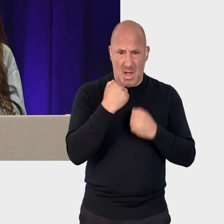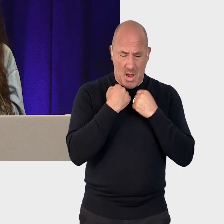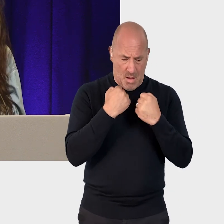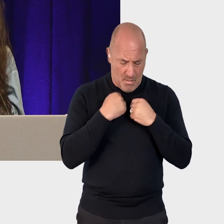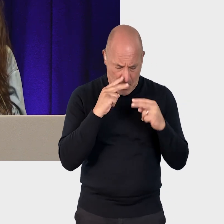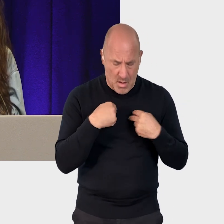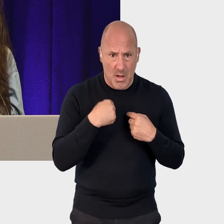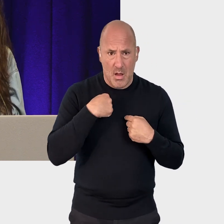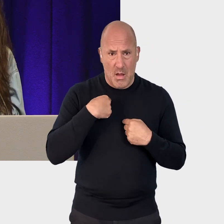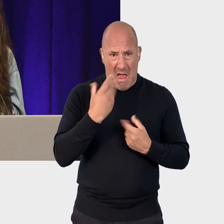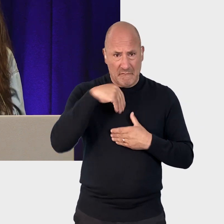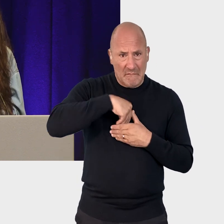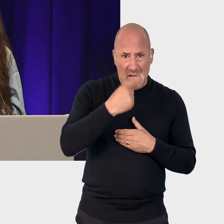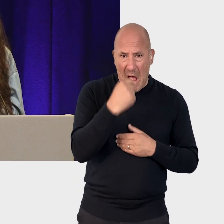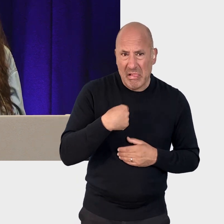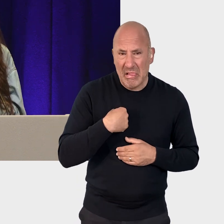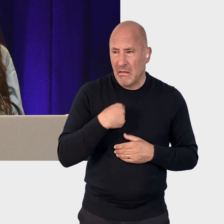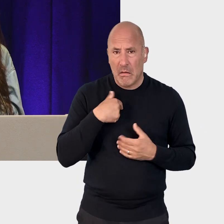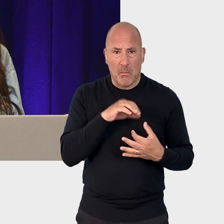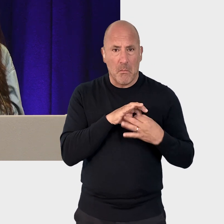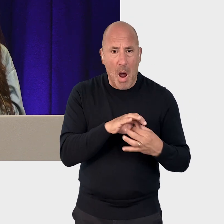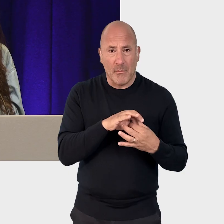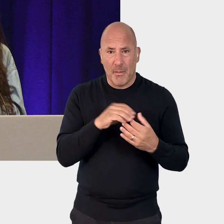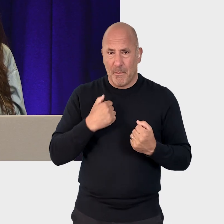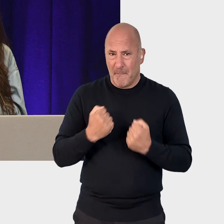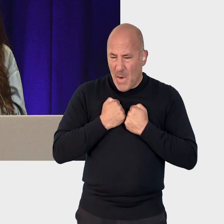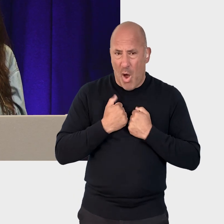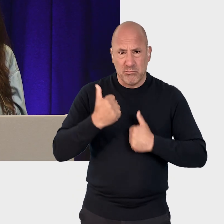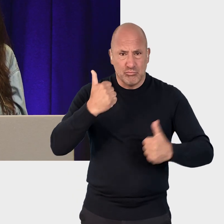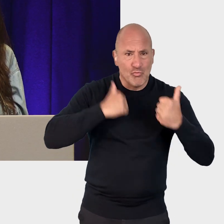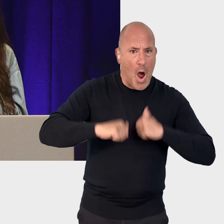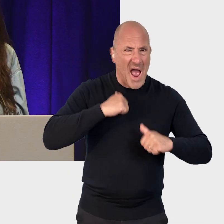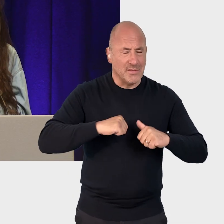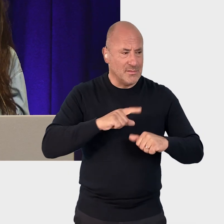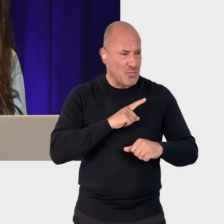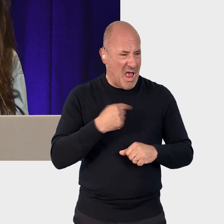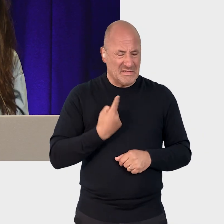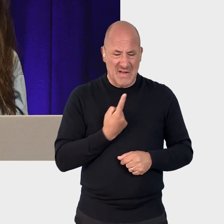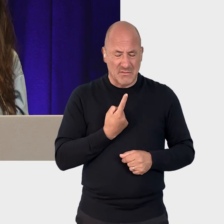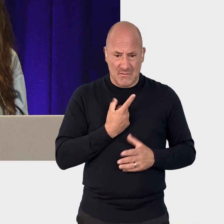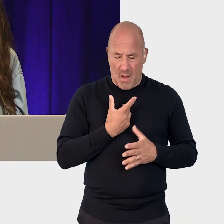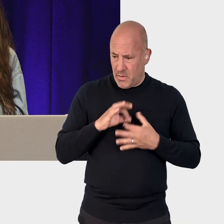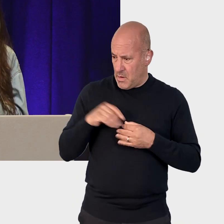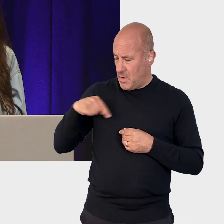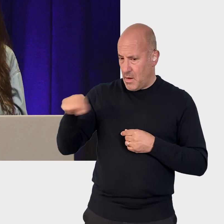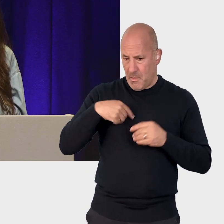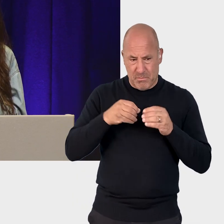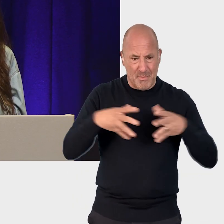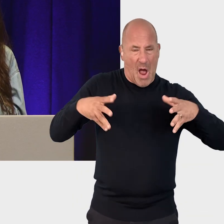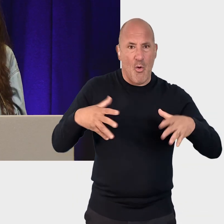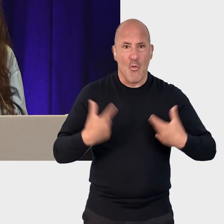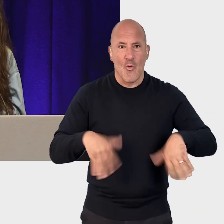their sense of creativity and the feelings of connection, belonging, and pride that comes from being part of something bigger than